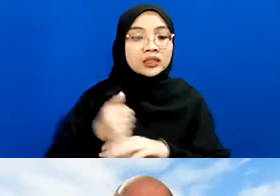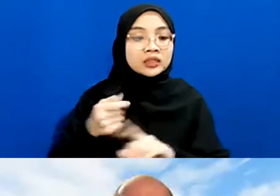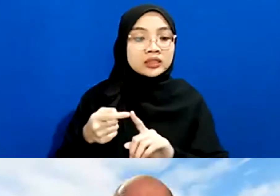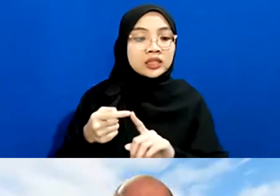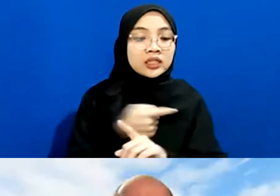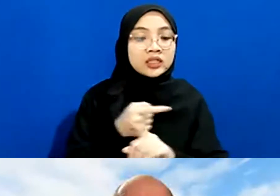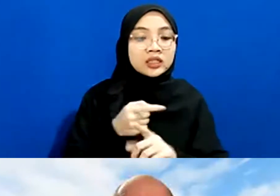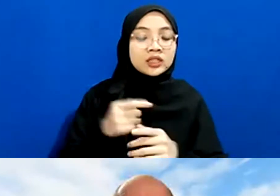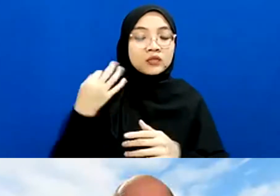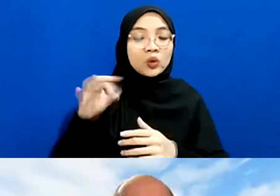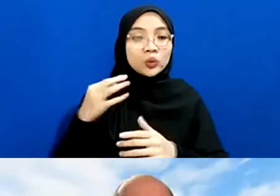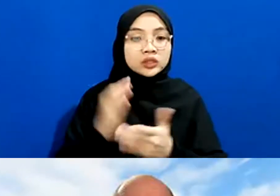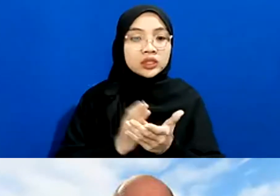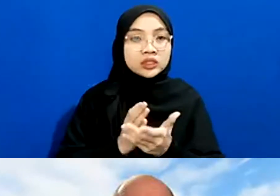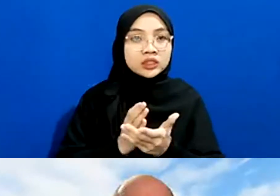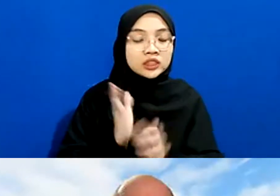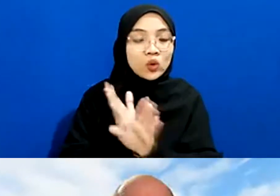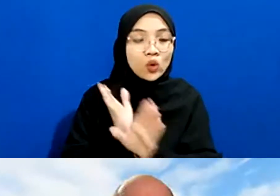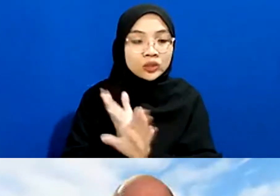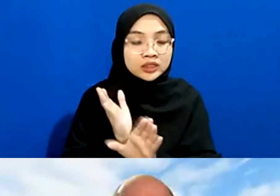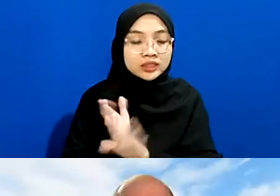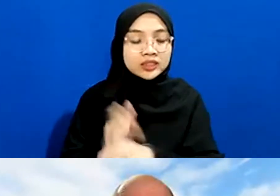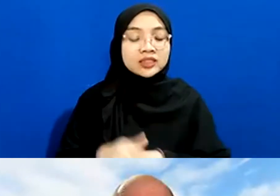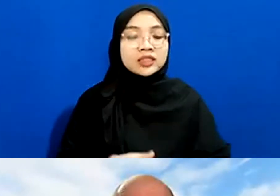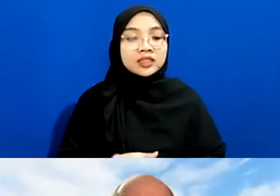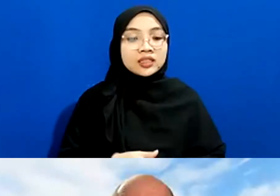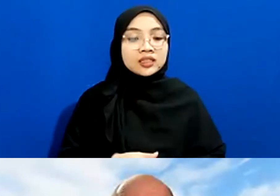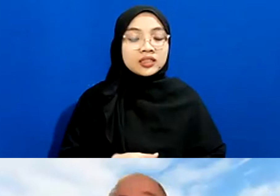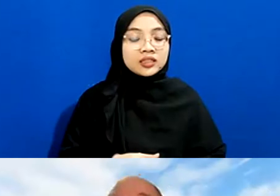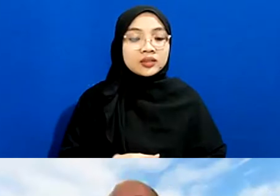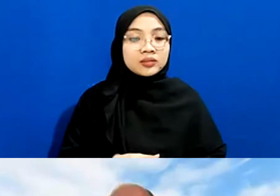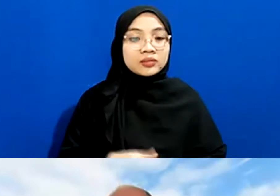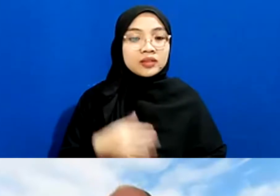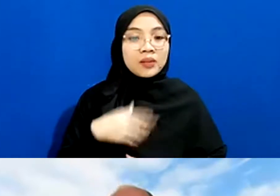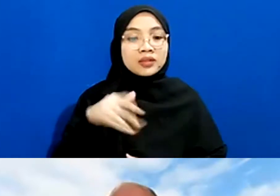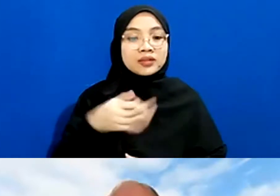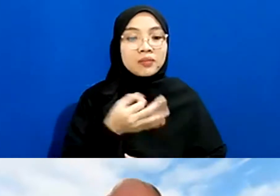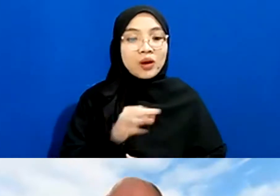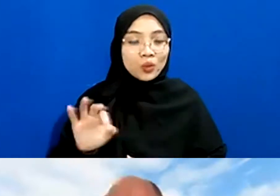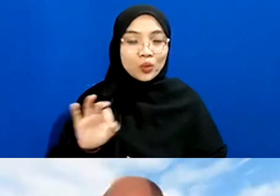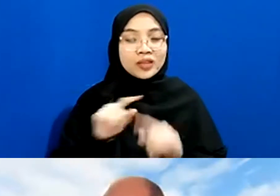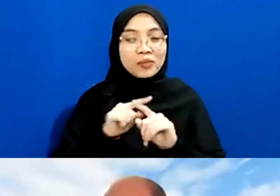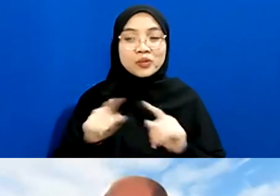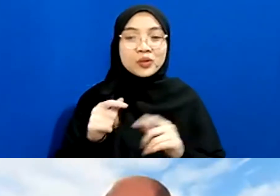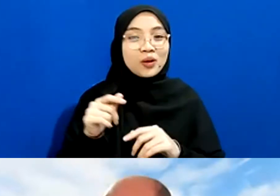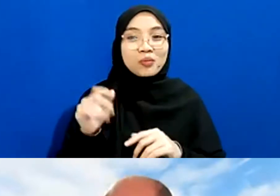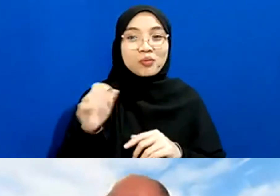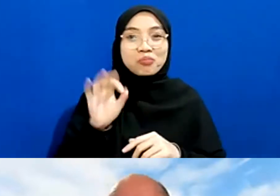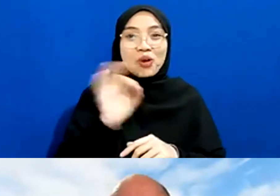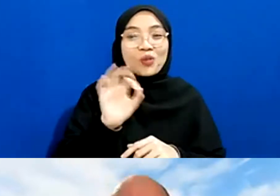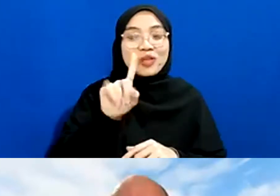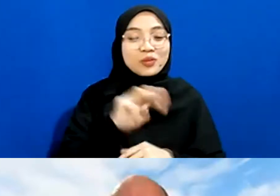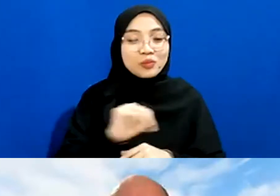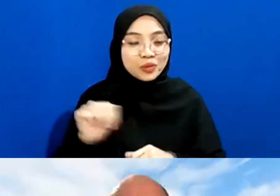in office not 1 week complete yet. So it's still a stage for